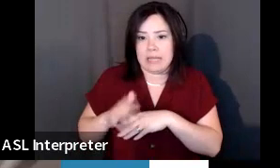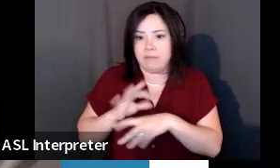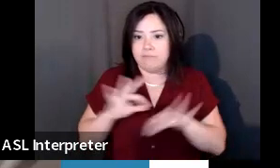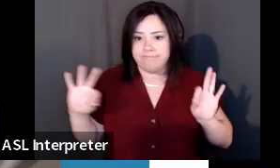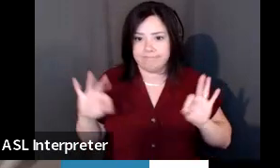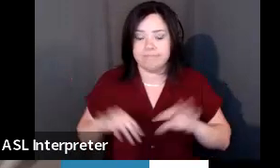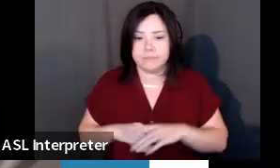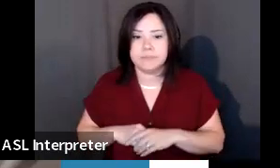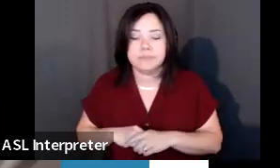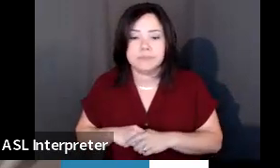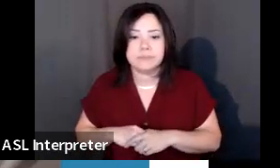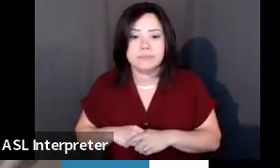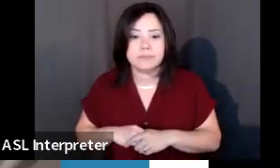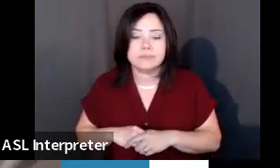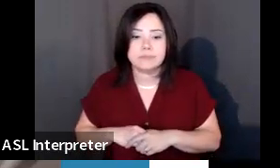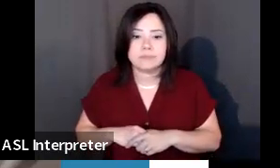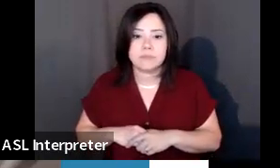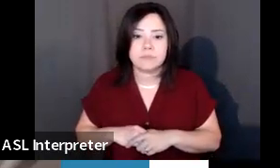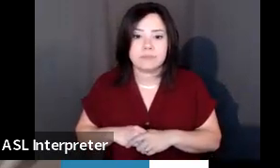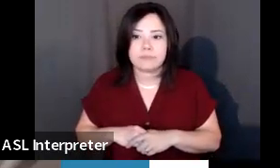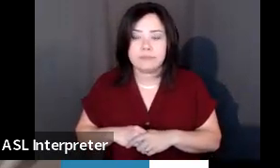lower extremities.